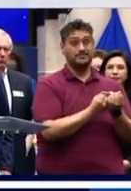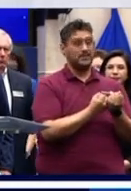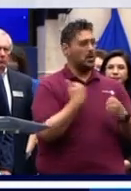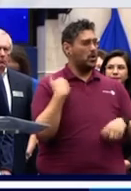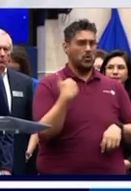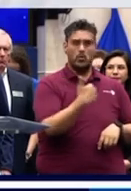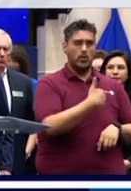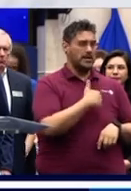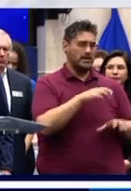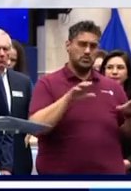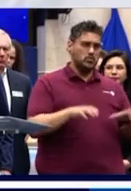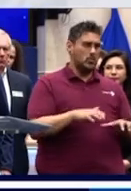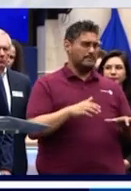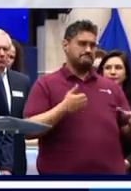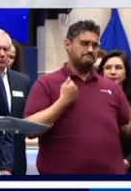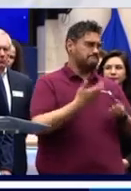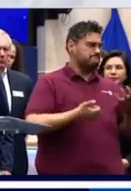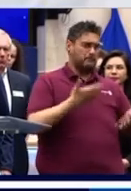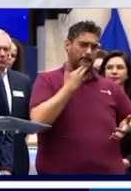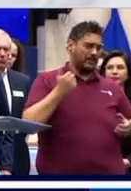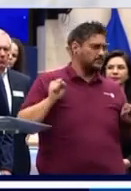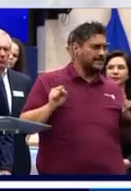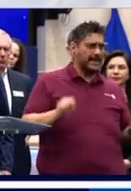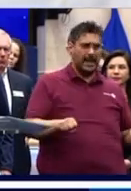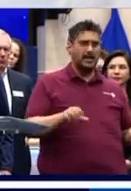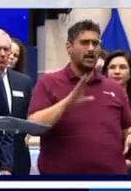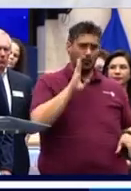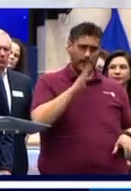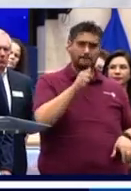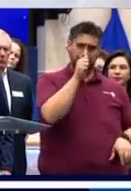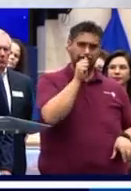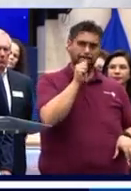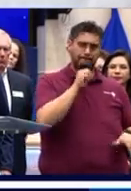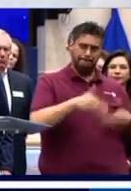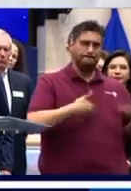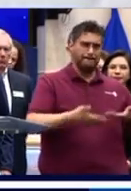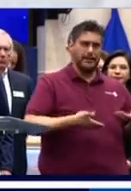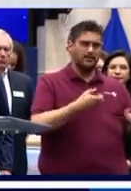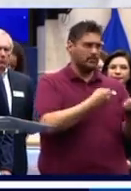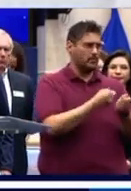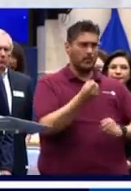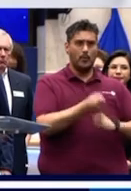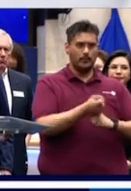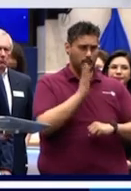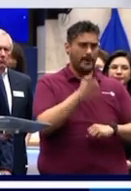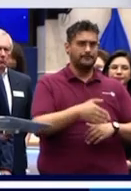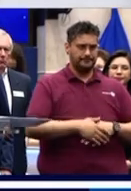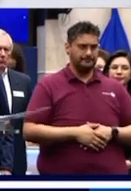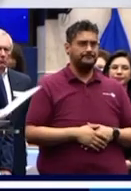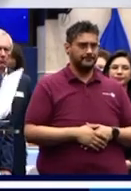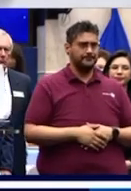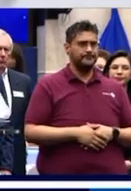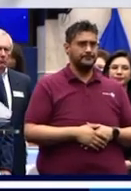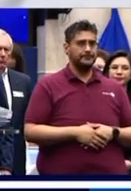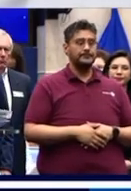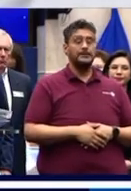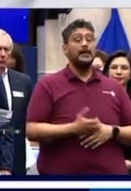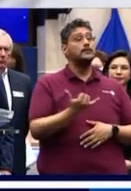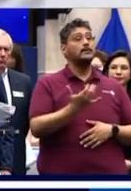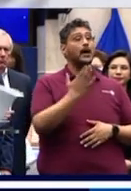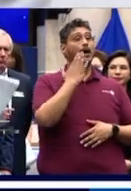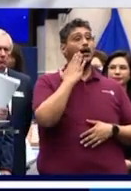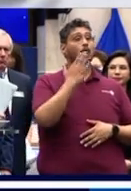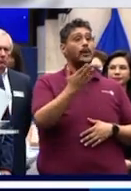throwing everything at this that we possibly can, and we're going to move through this and continue to support one another. With that, I will go